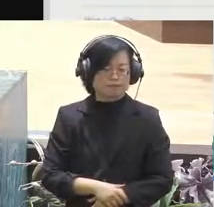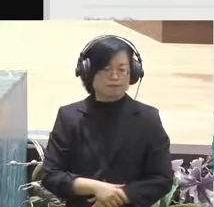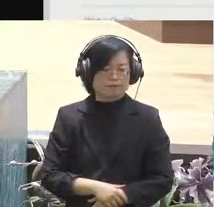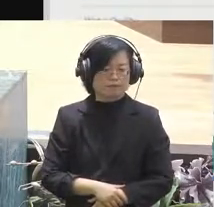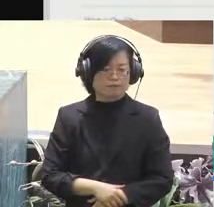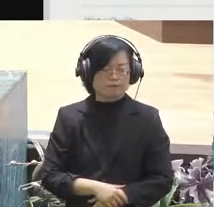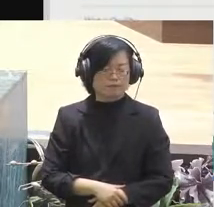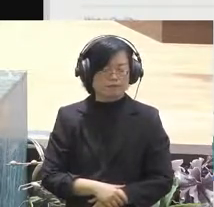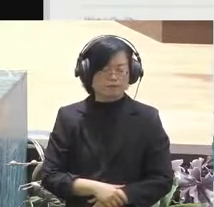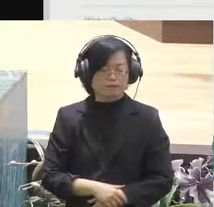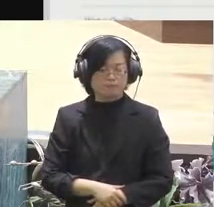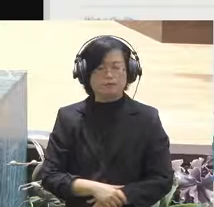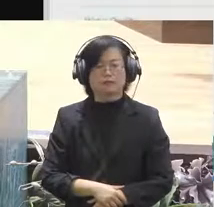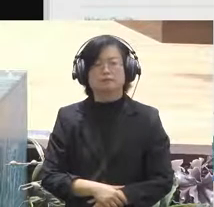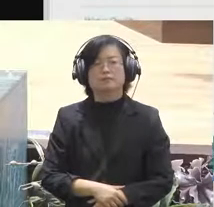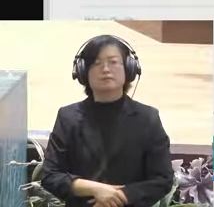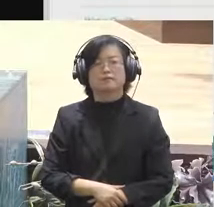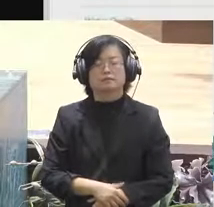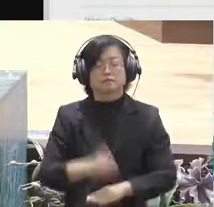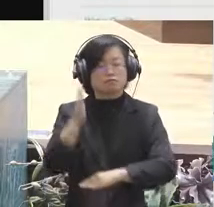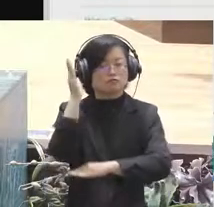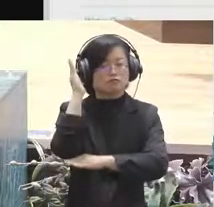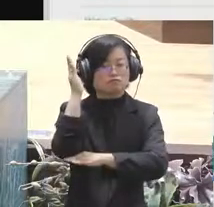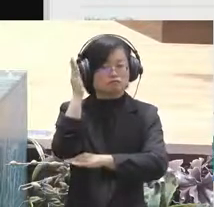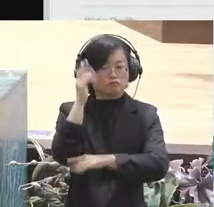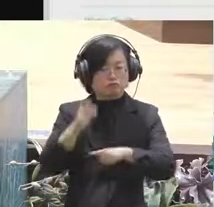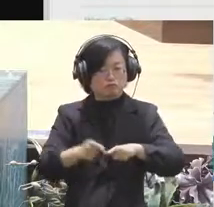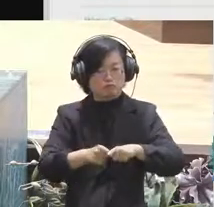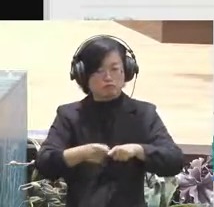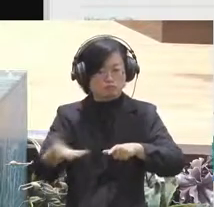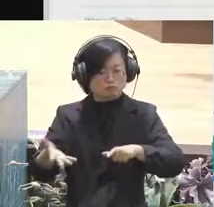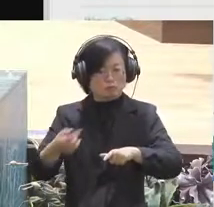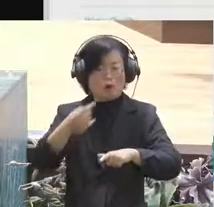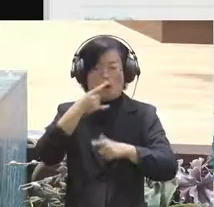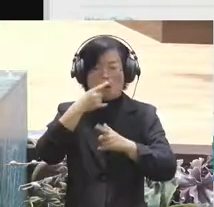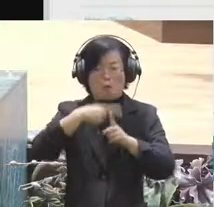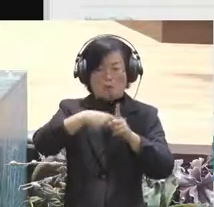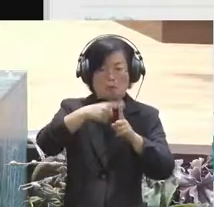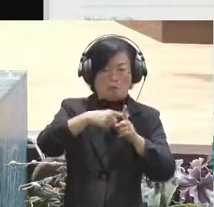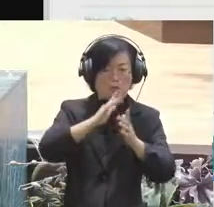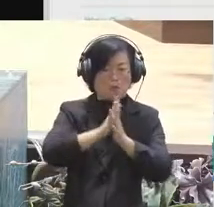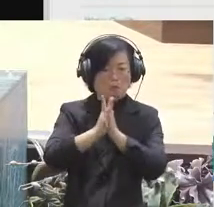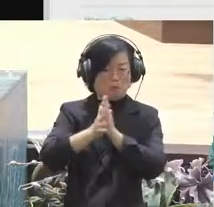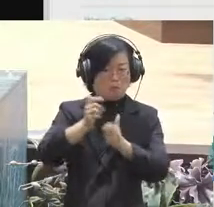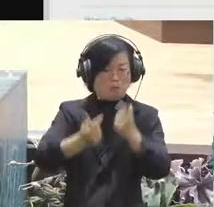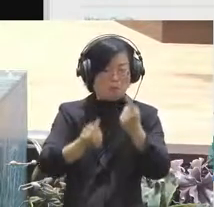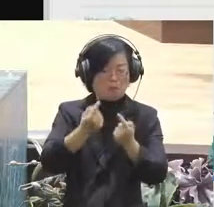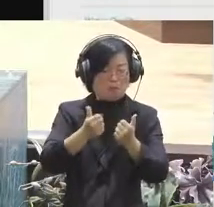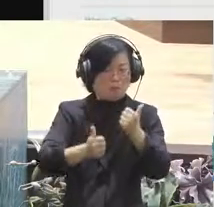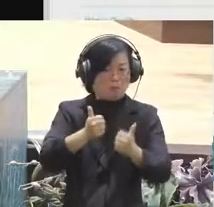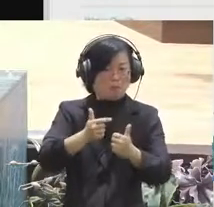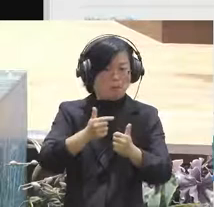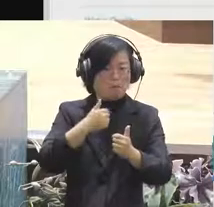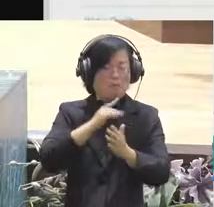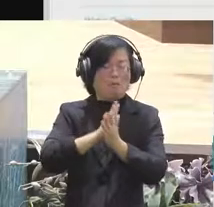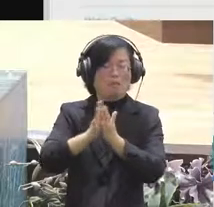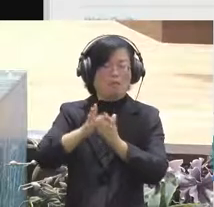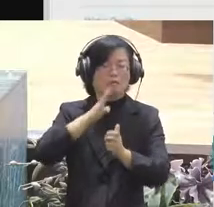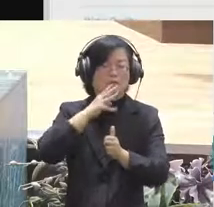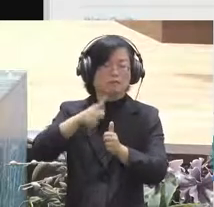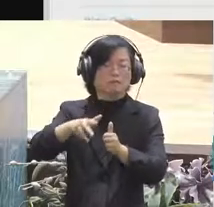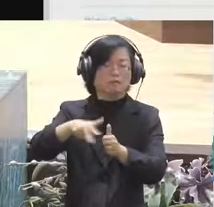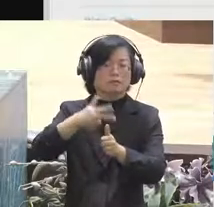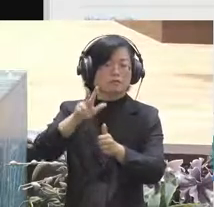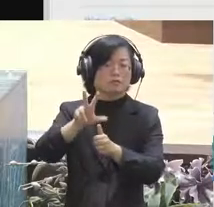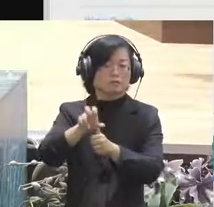And majorly, we are publishing the government budget, procurement, national laws, draft legislation, weather data. However,